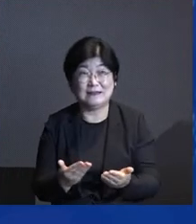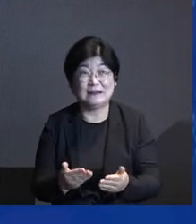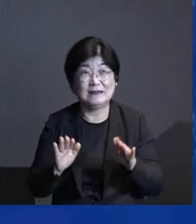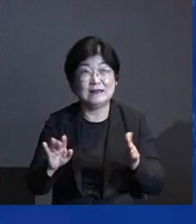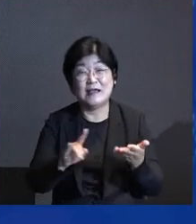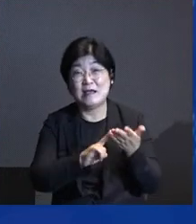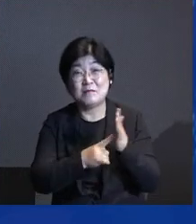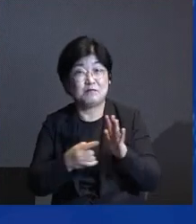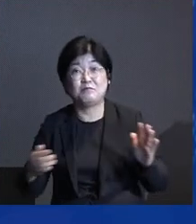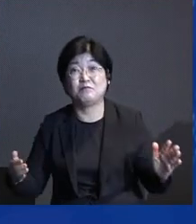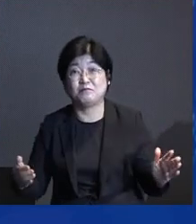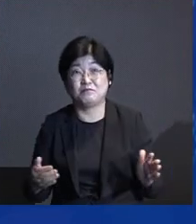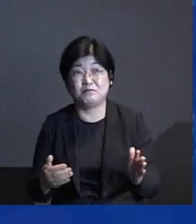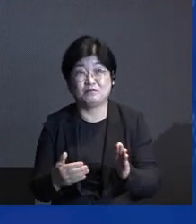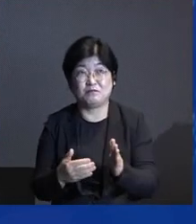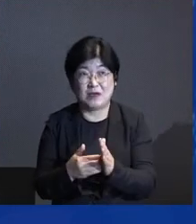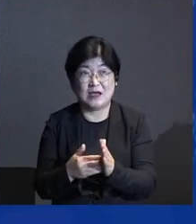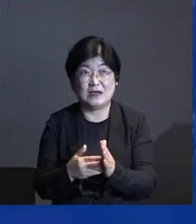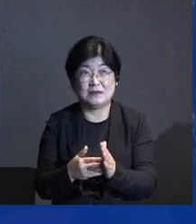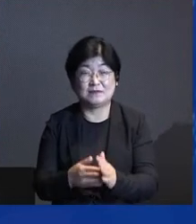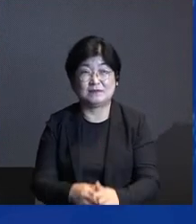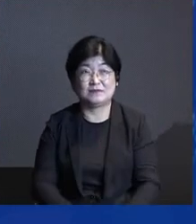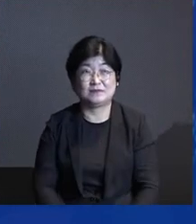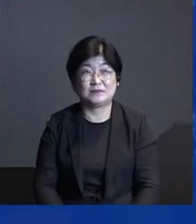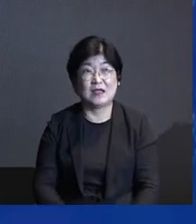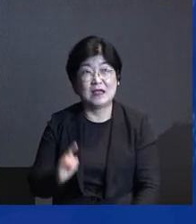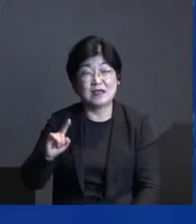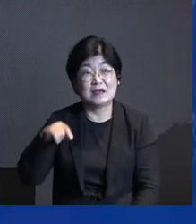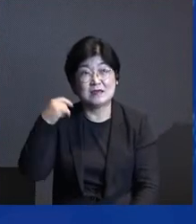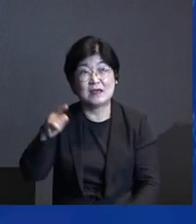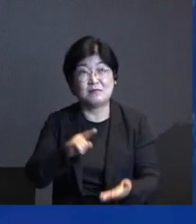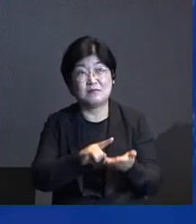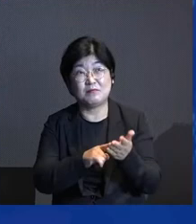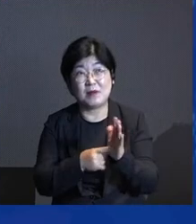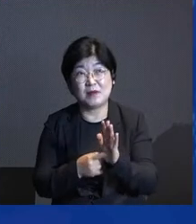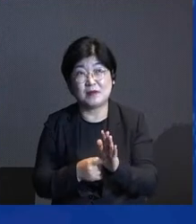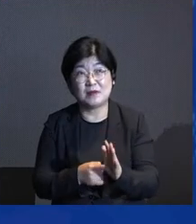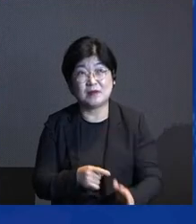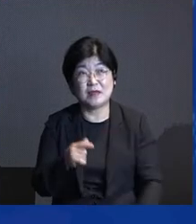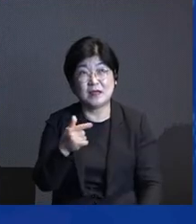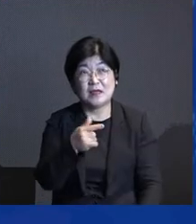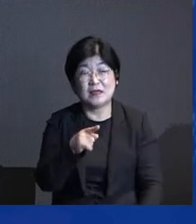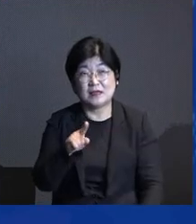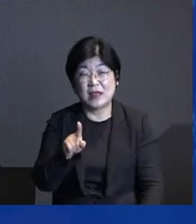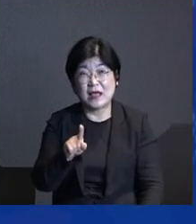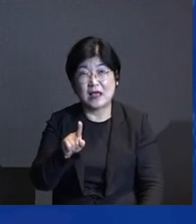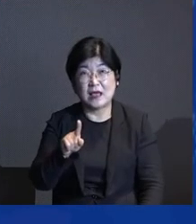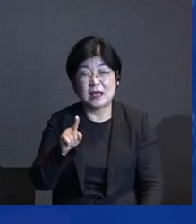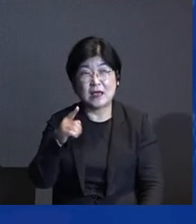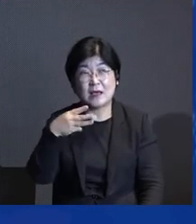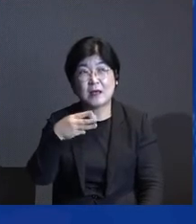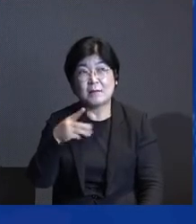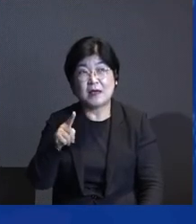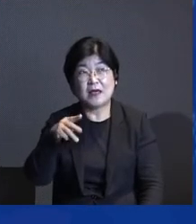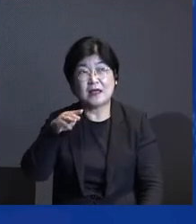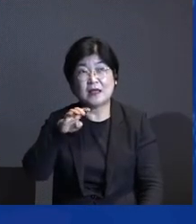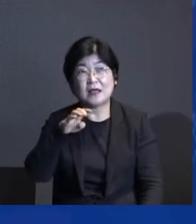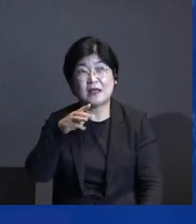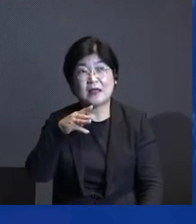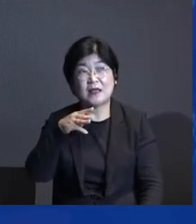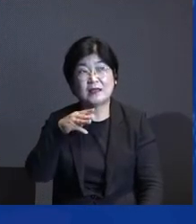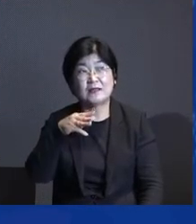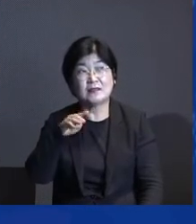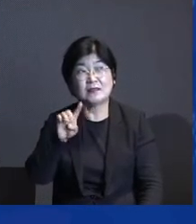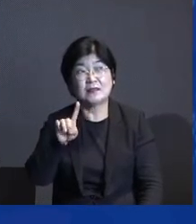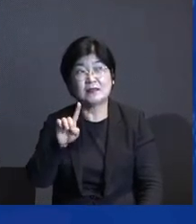by Assistant Professor Nathapat Solobon. Thank you very much. Thank you. Now I'd like to invite